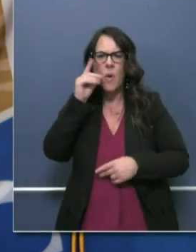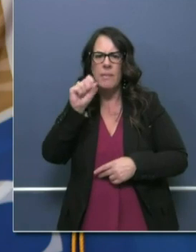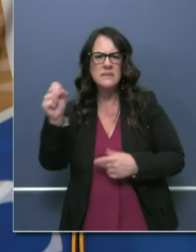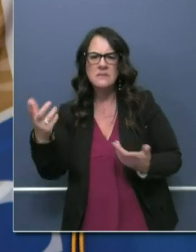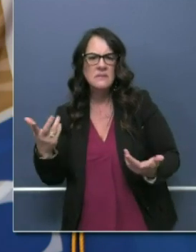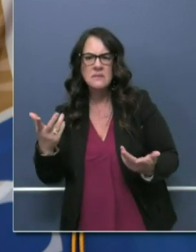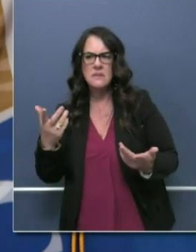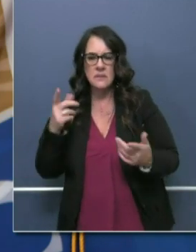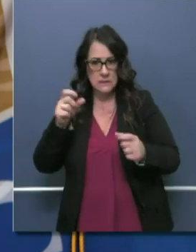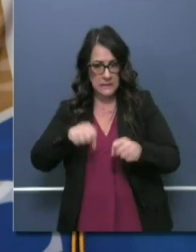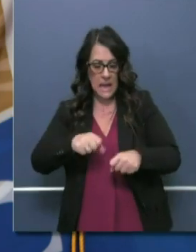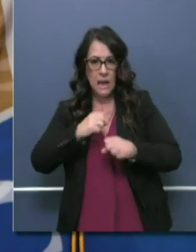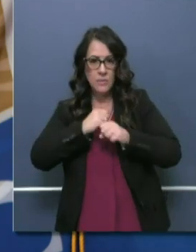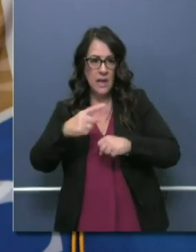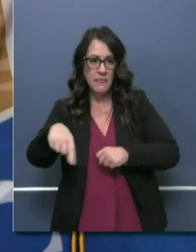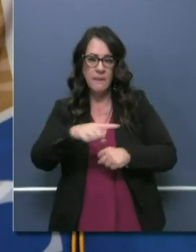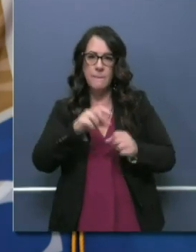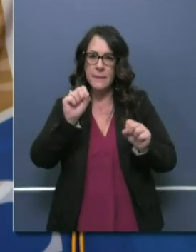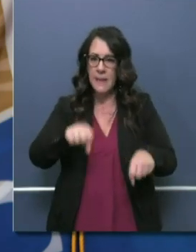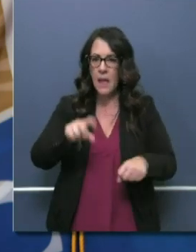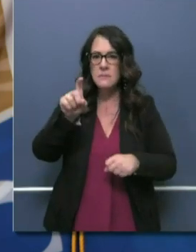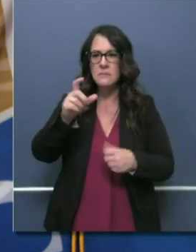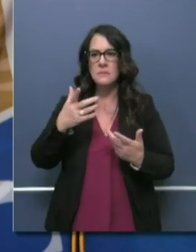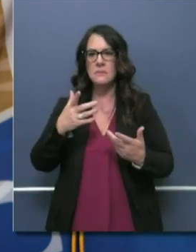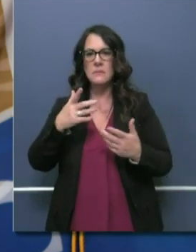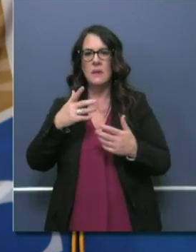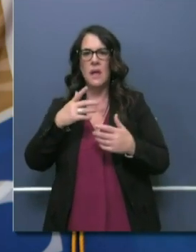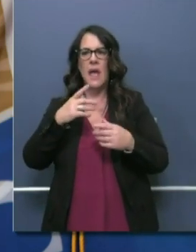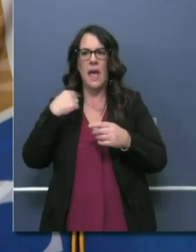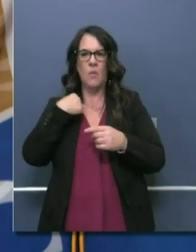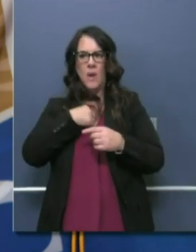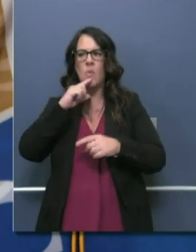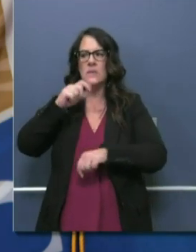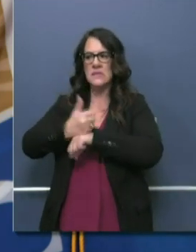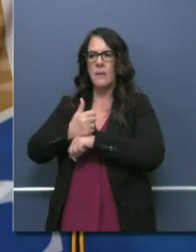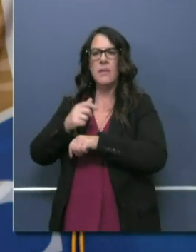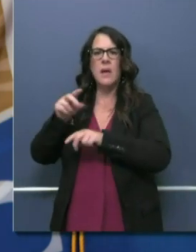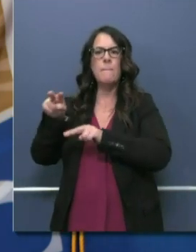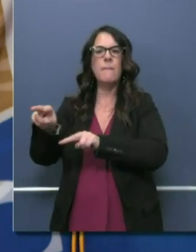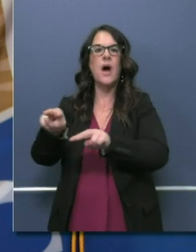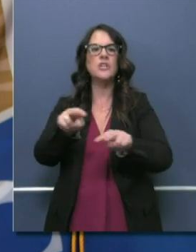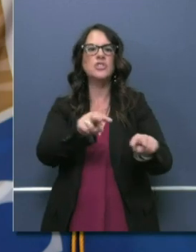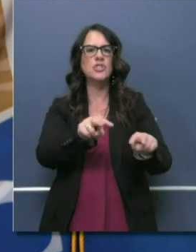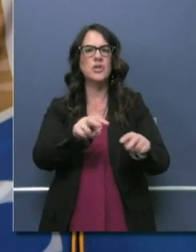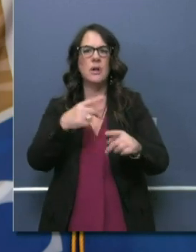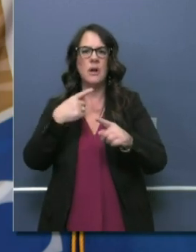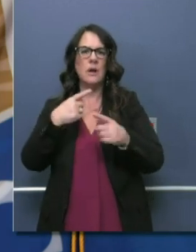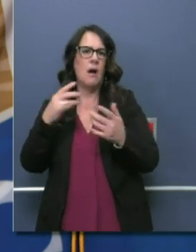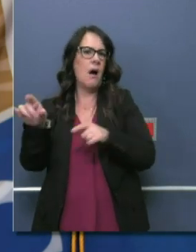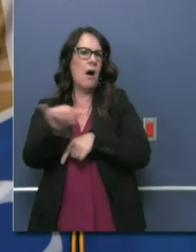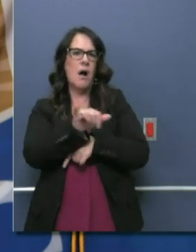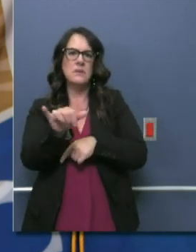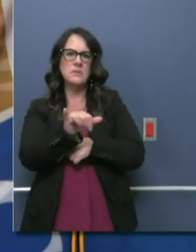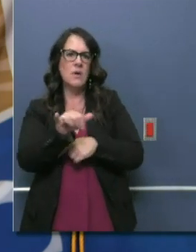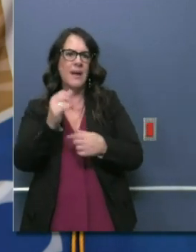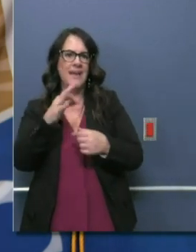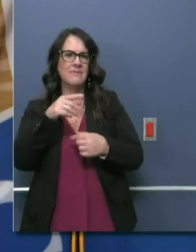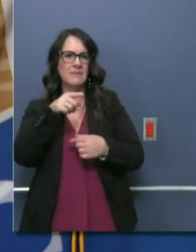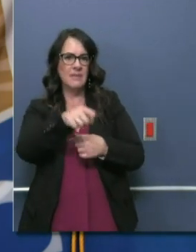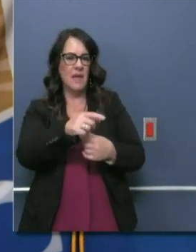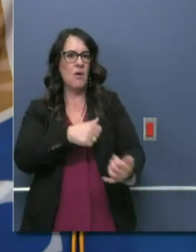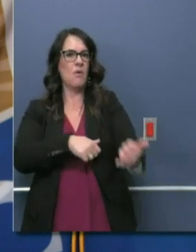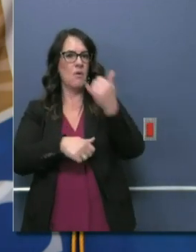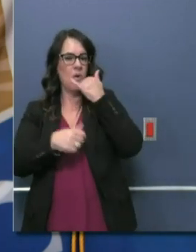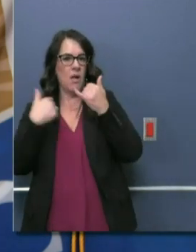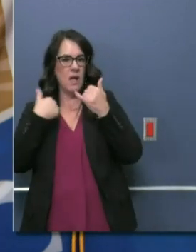criteria. They'll self-certify, and then we'll have monitoring provisions, and they will also have to have clawback provisions themselves. If